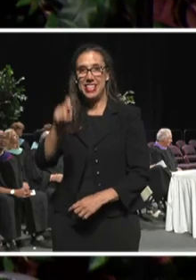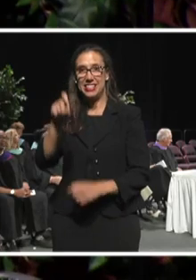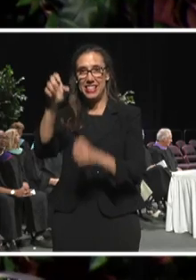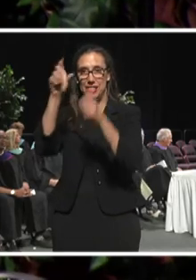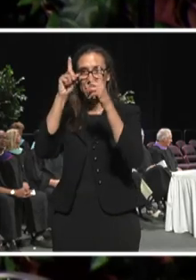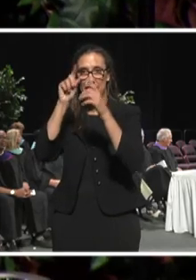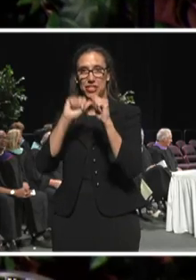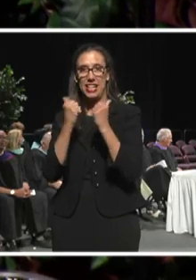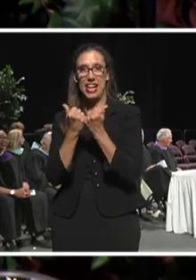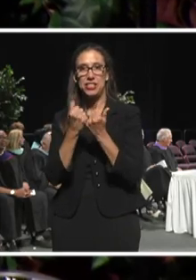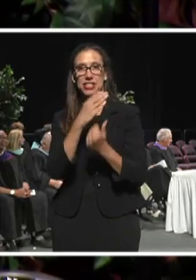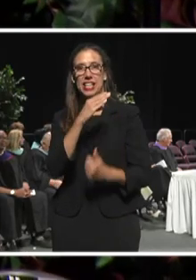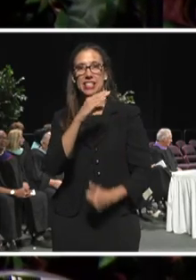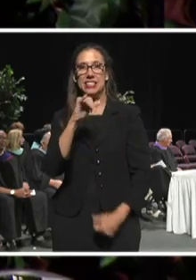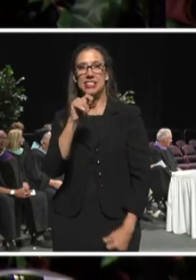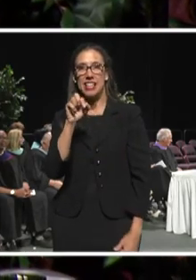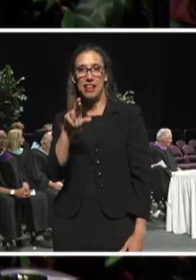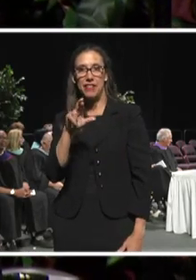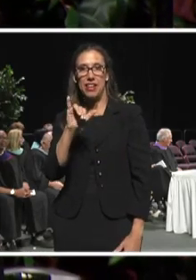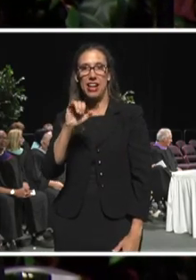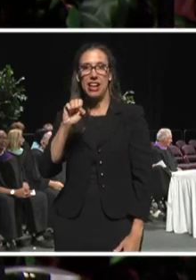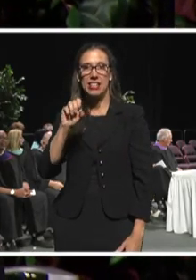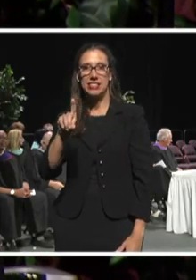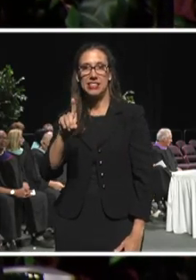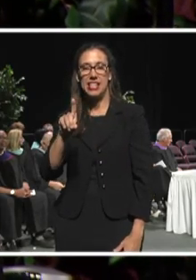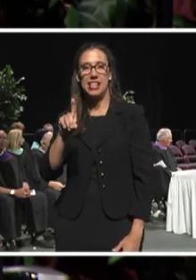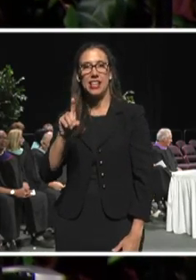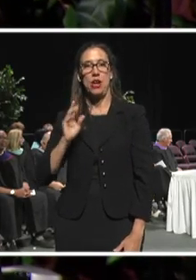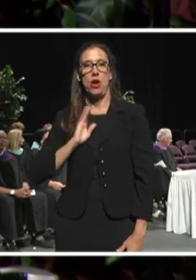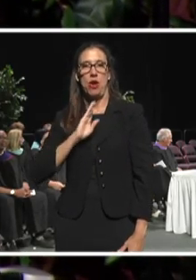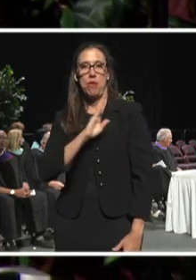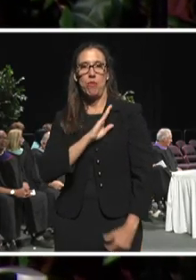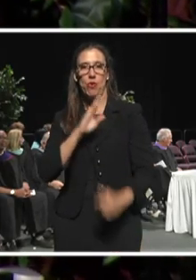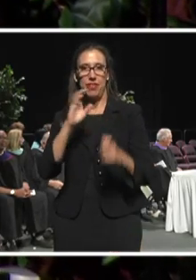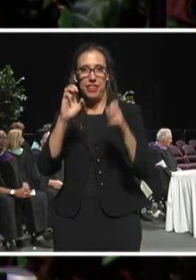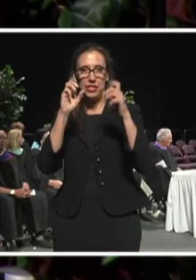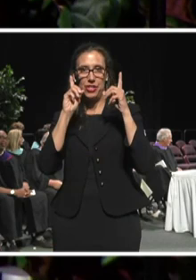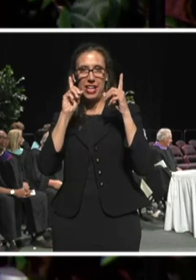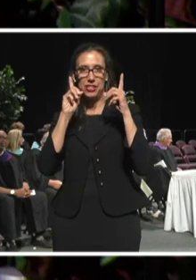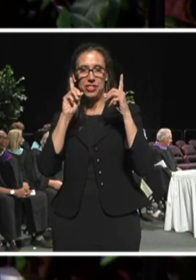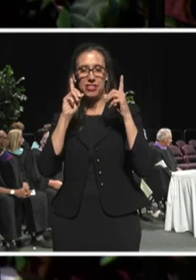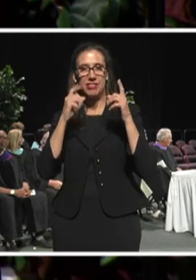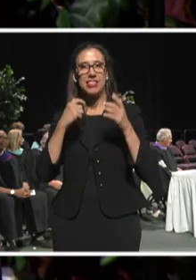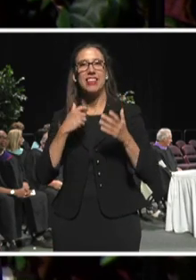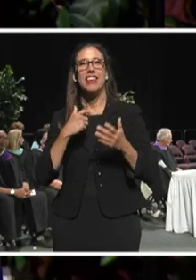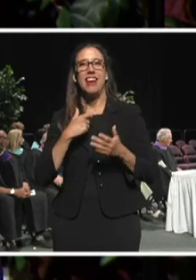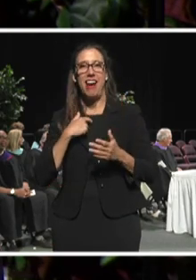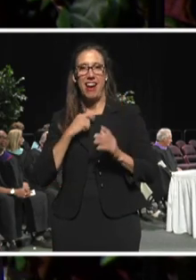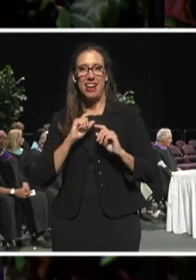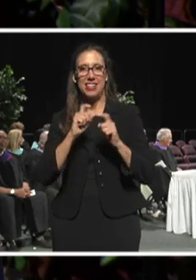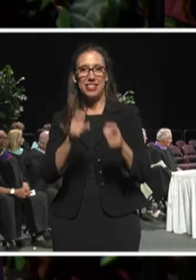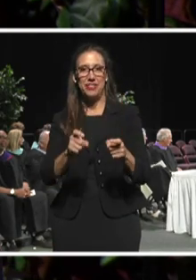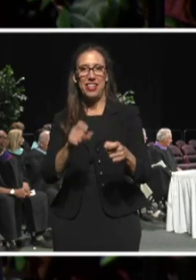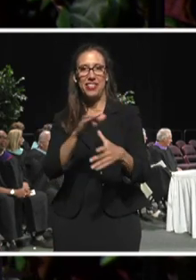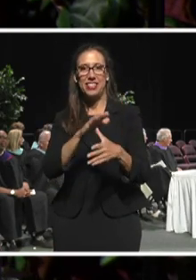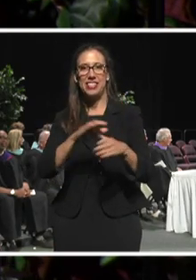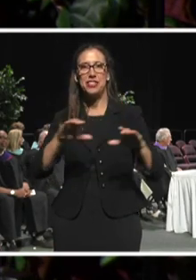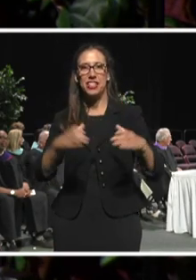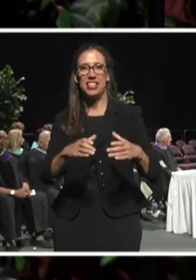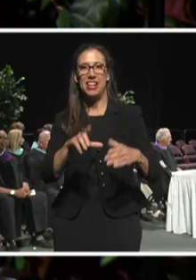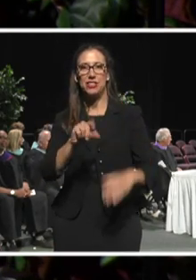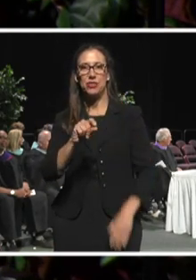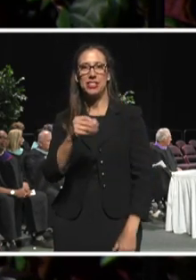Education Agency and the Cypress-Fairbanks Independent School District's Board of Education, I do hereby confer upon the senior class